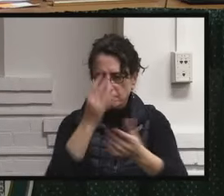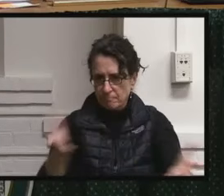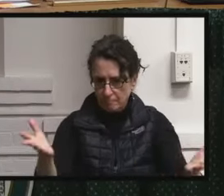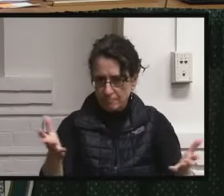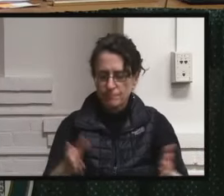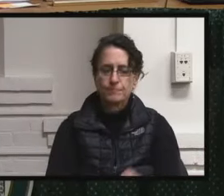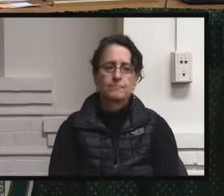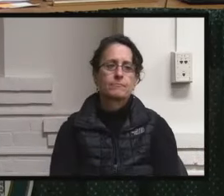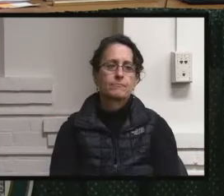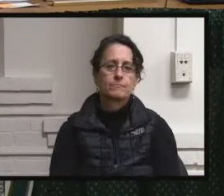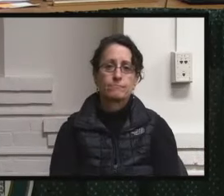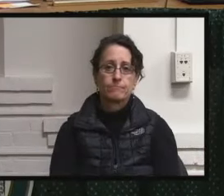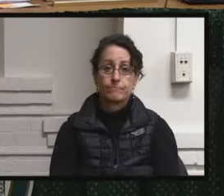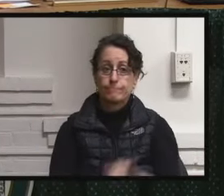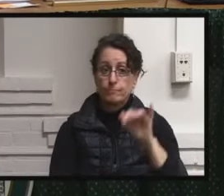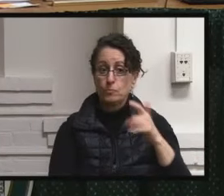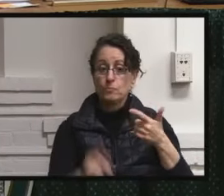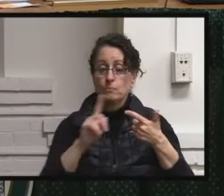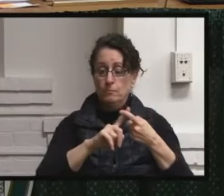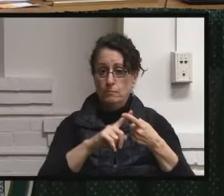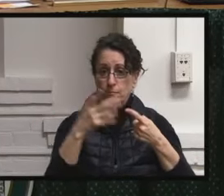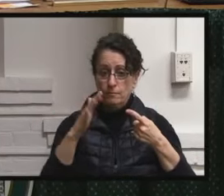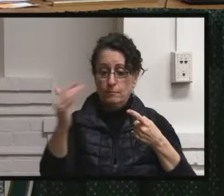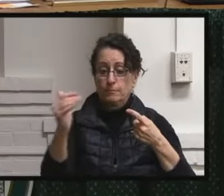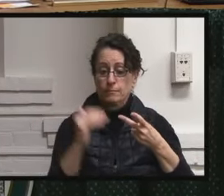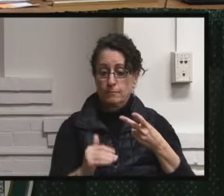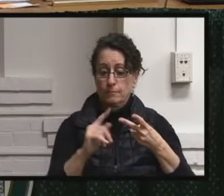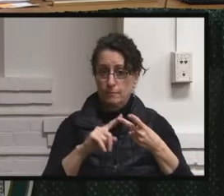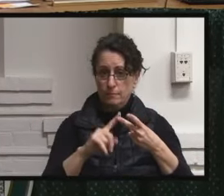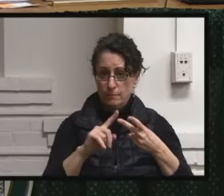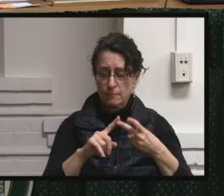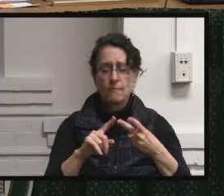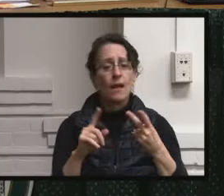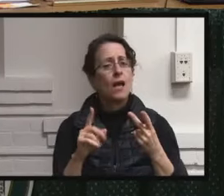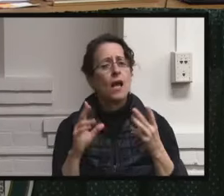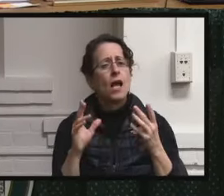is probably a little more complicated,